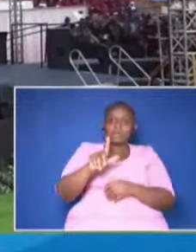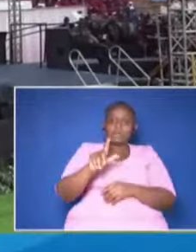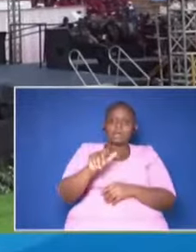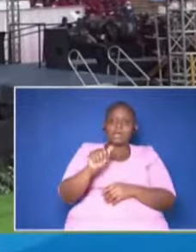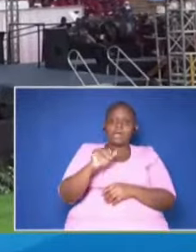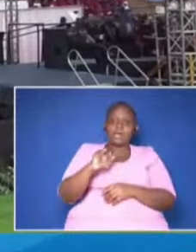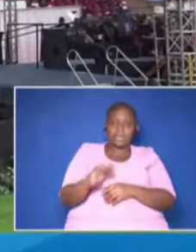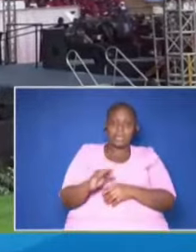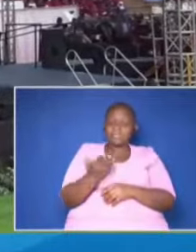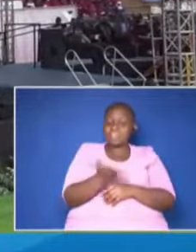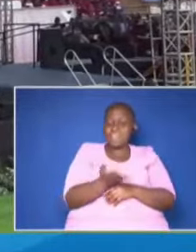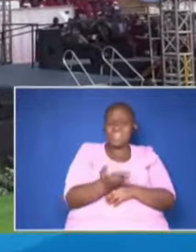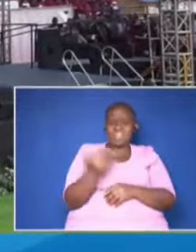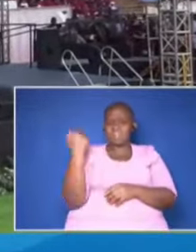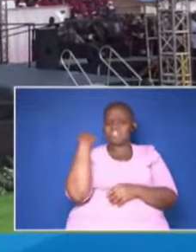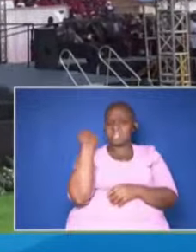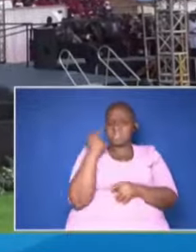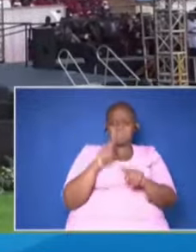us today